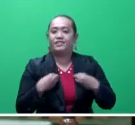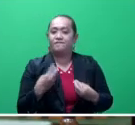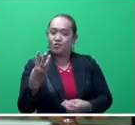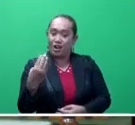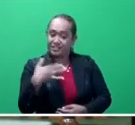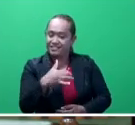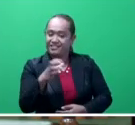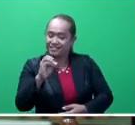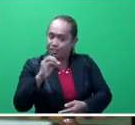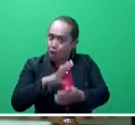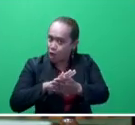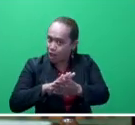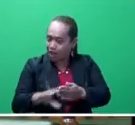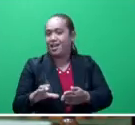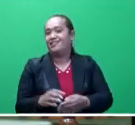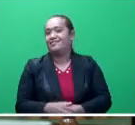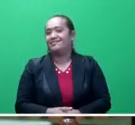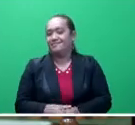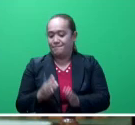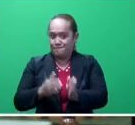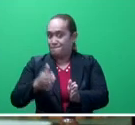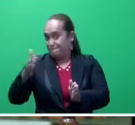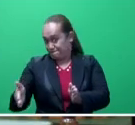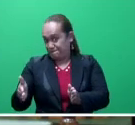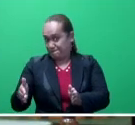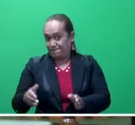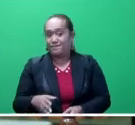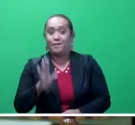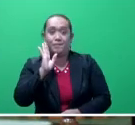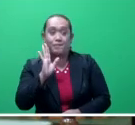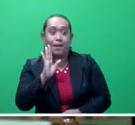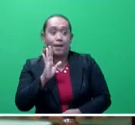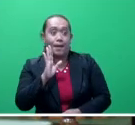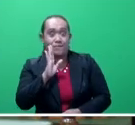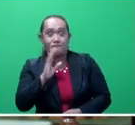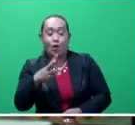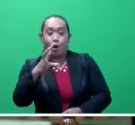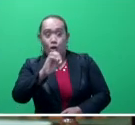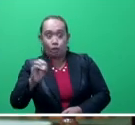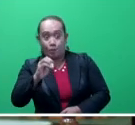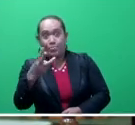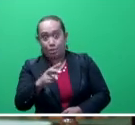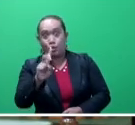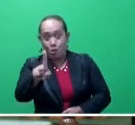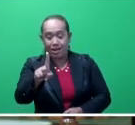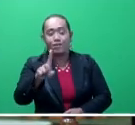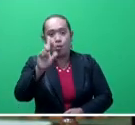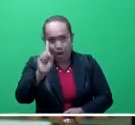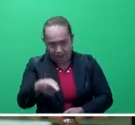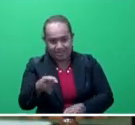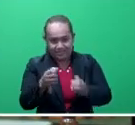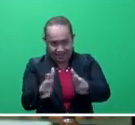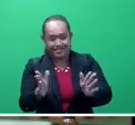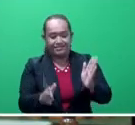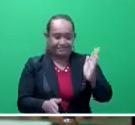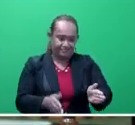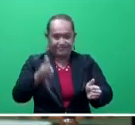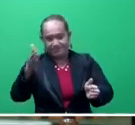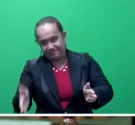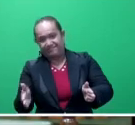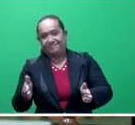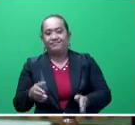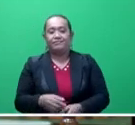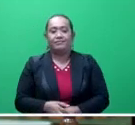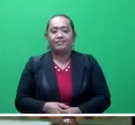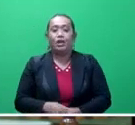fully vaccinated by 31 October, with a total estimated payout of an additional $100 million. This payment will